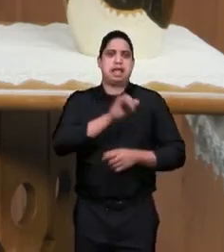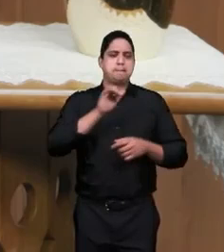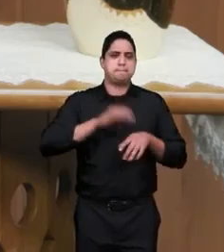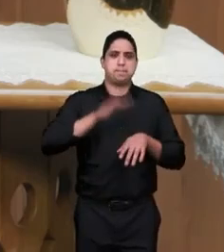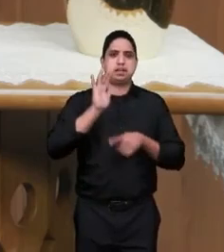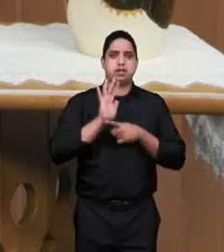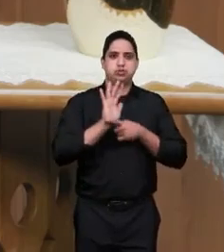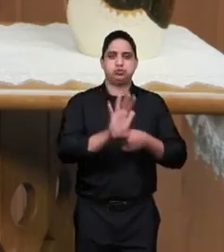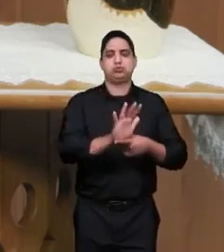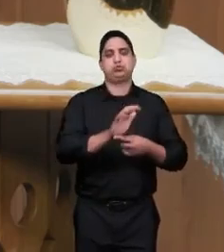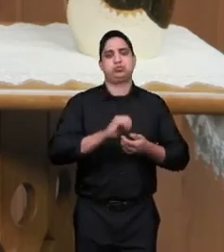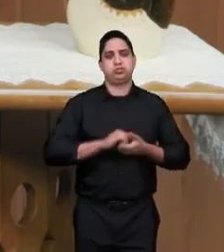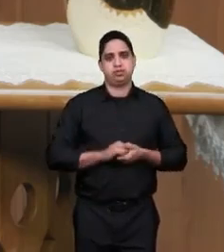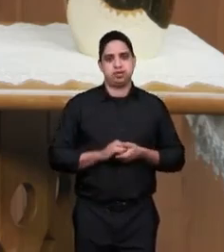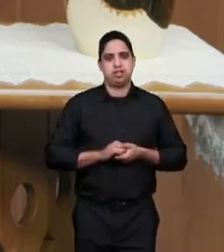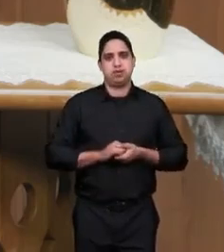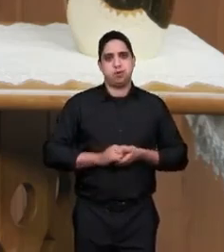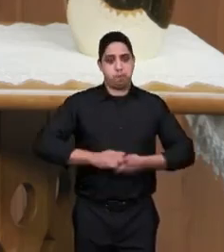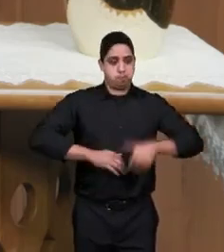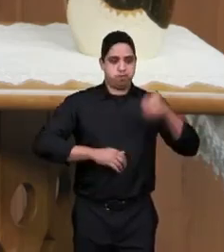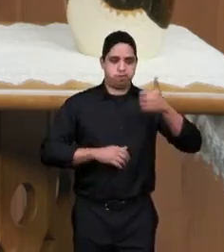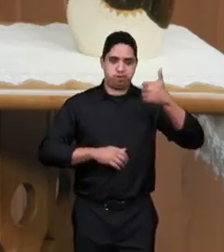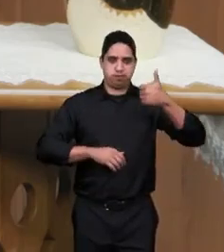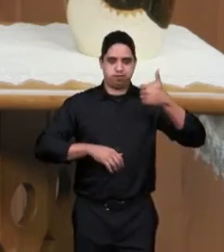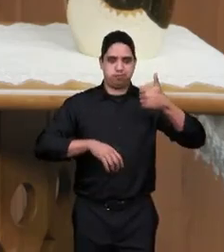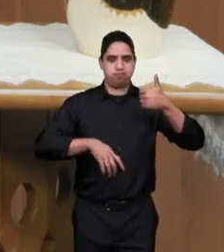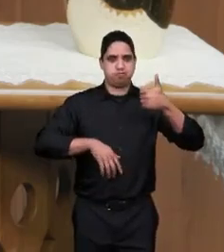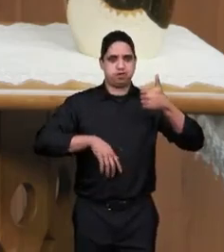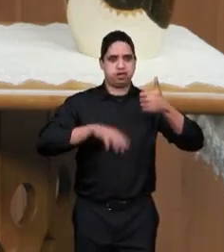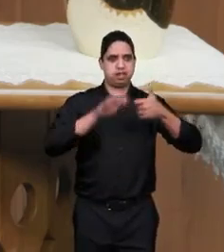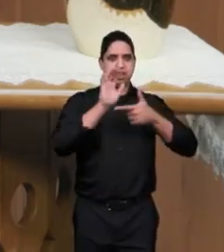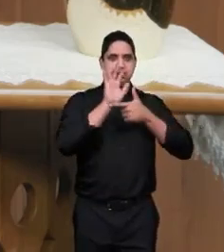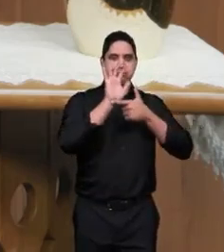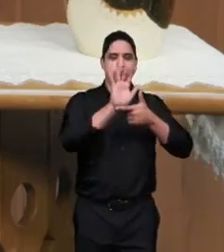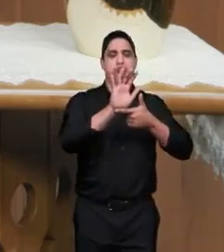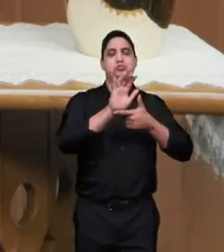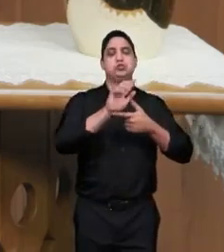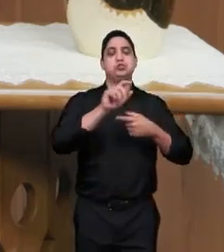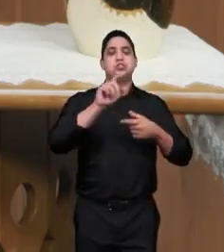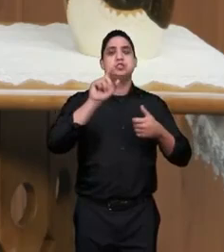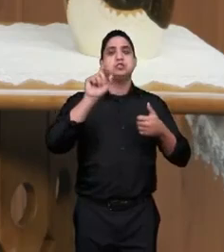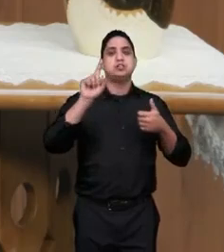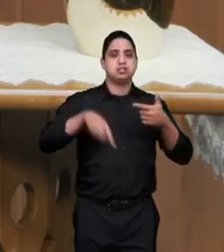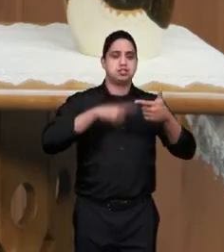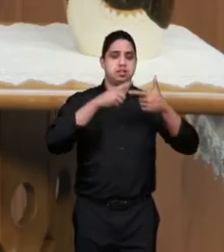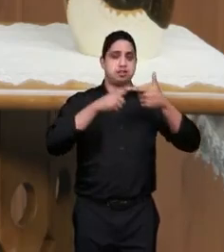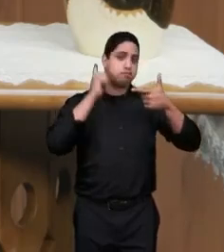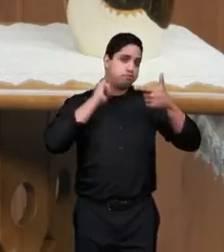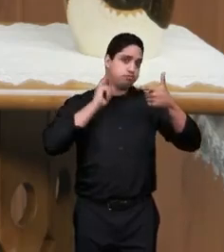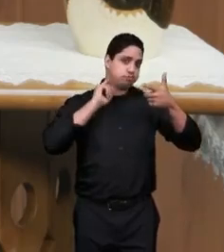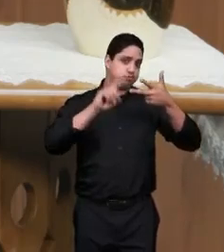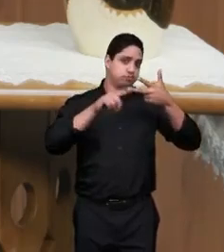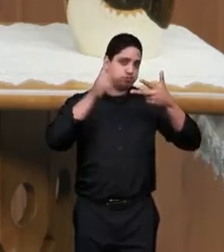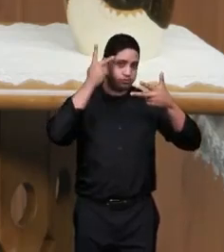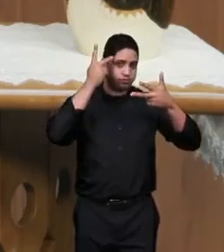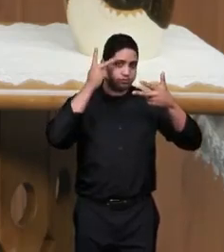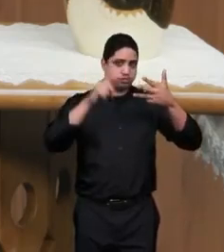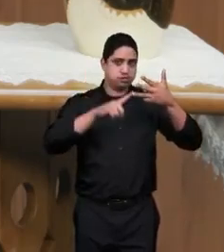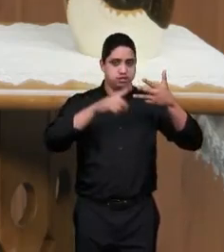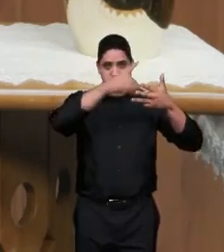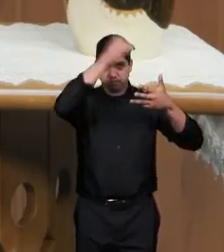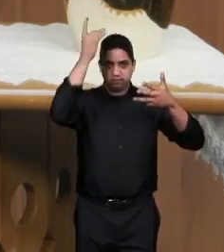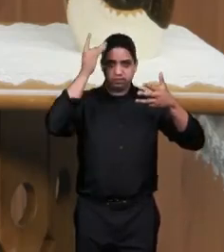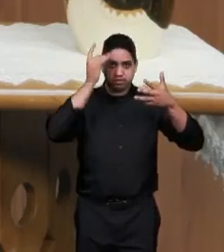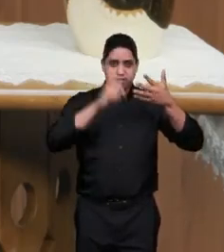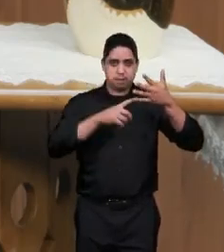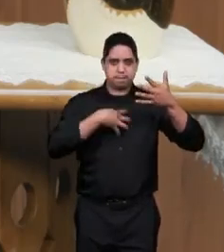Rio de Janeiro. They were in front of everyone else with their contributions, also Minas Gerais, São